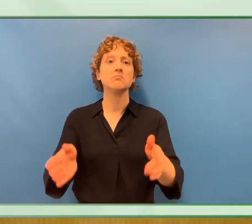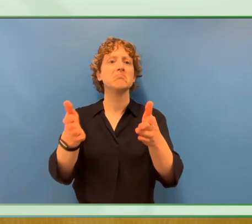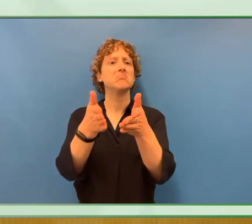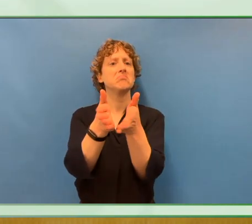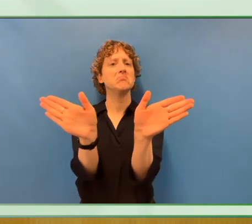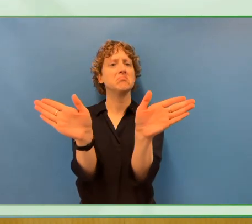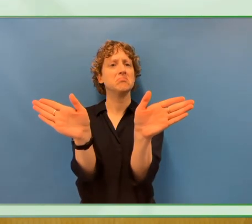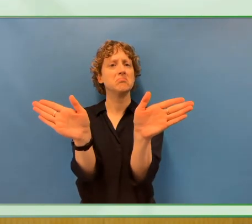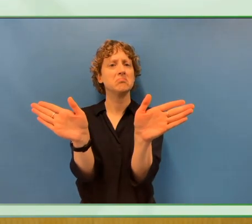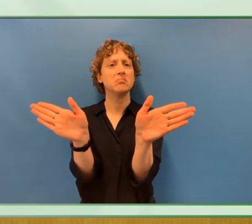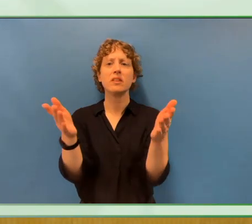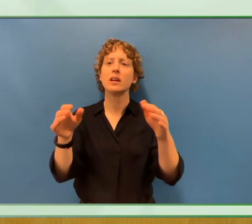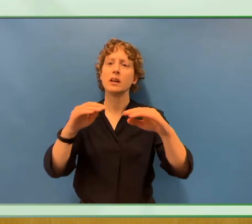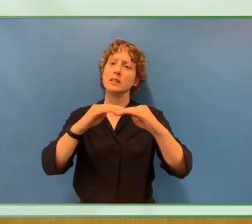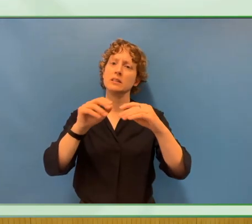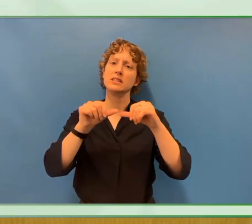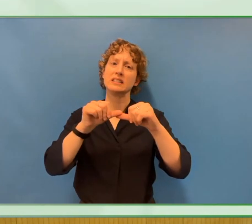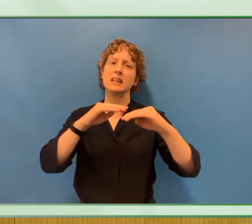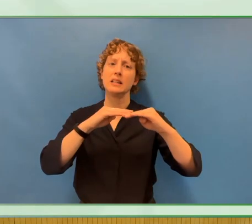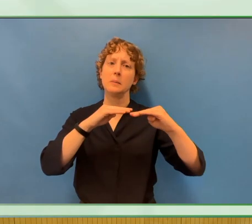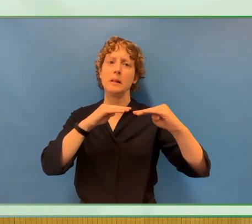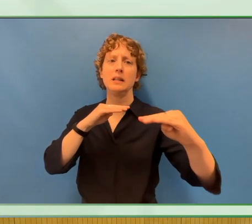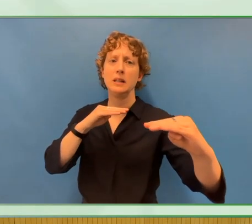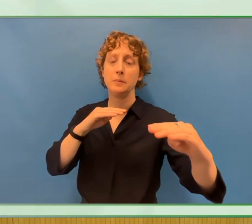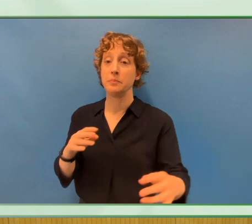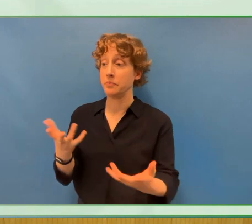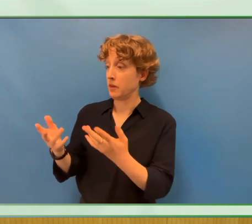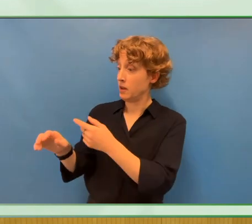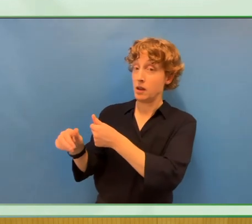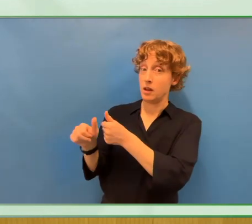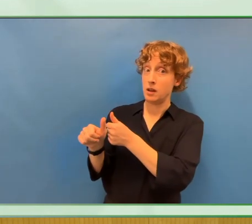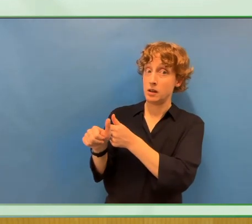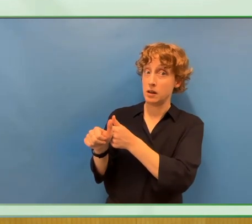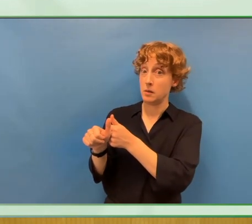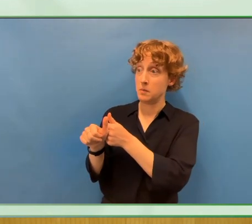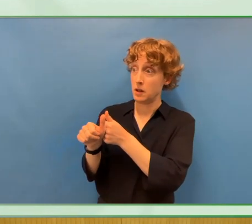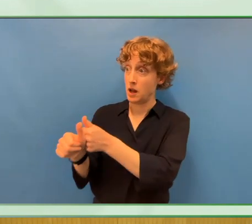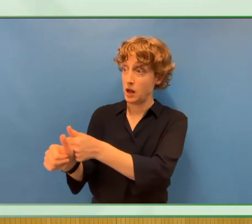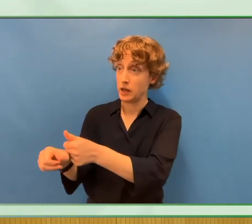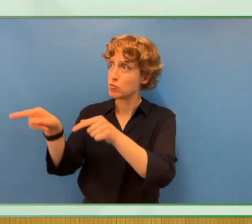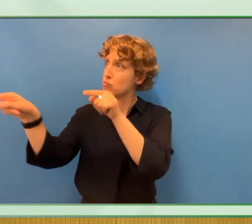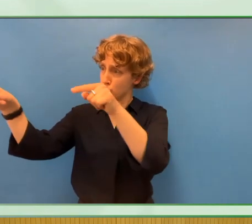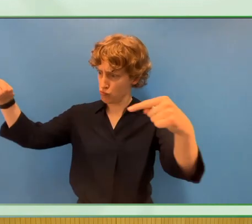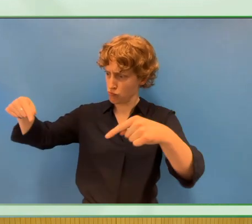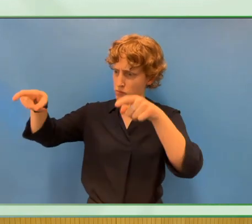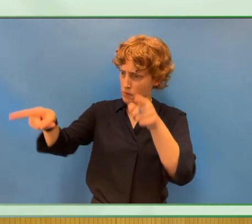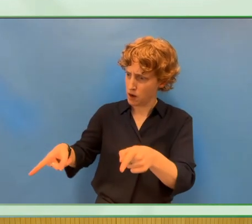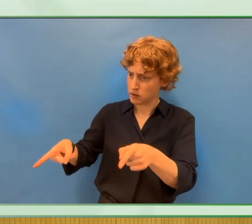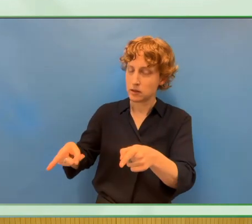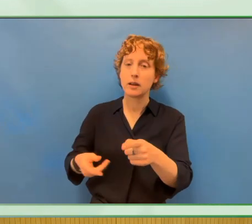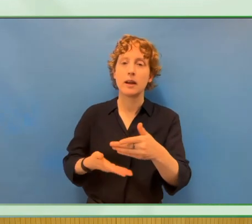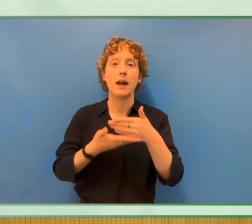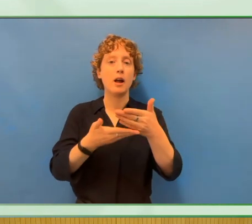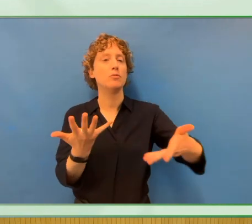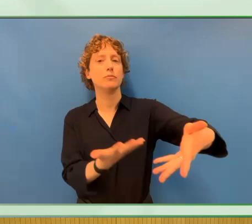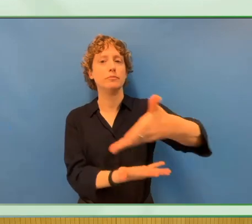fantastic fertilizer, fantastic tool for us to open conversations. So to get into a starting